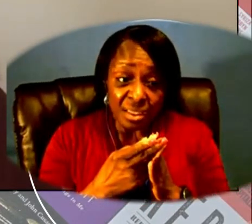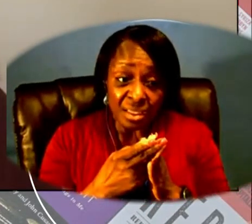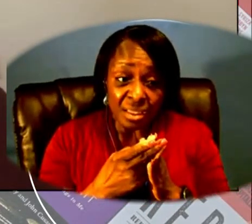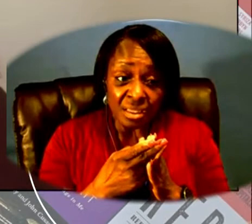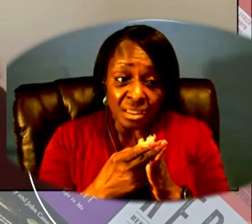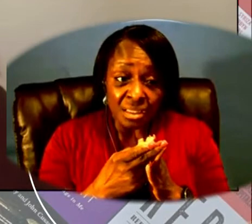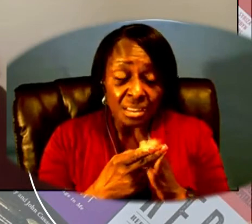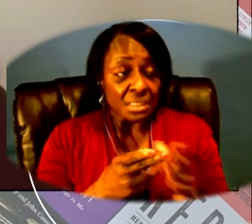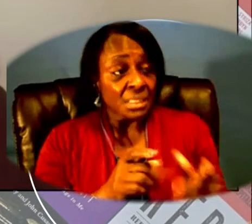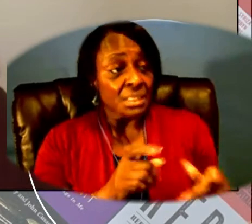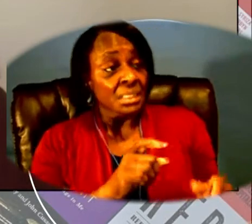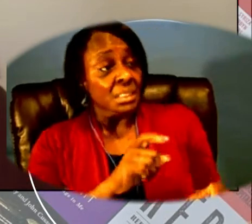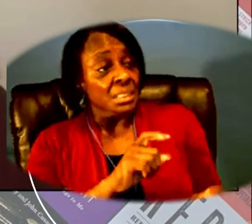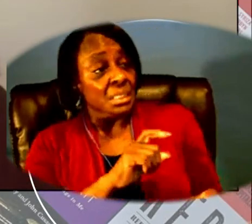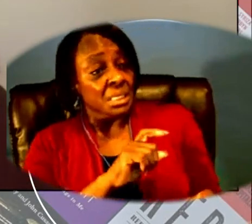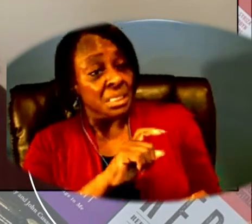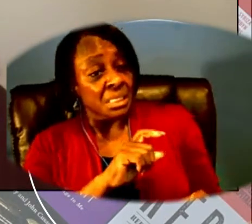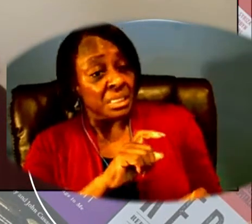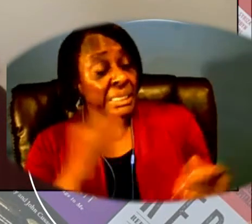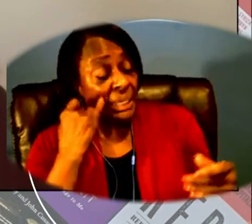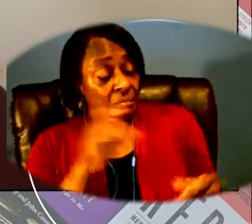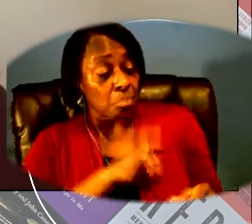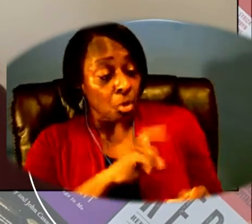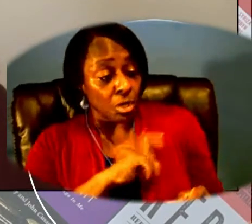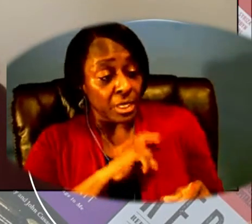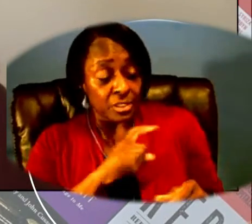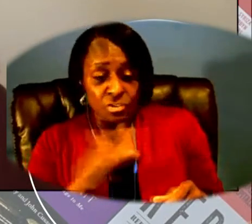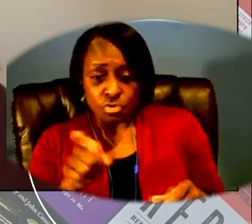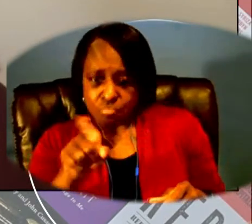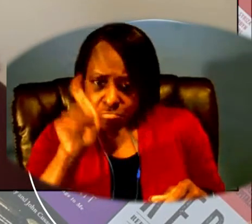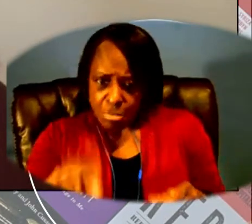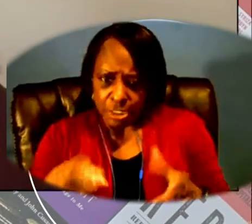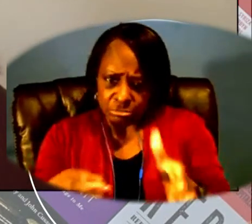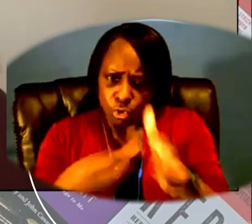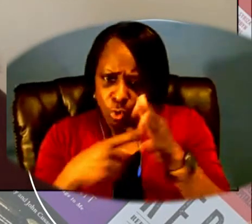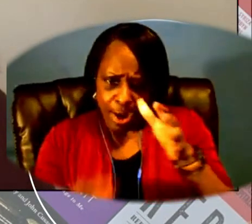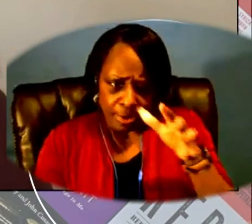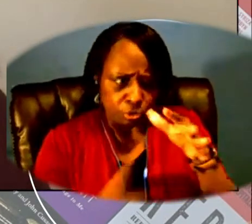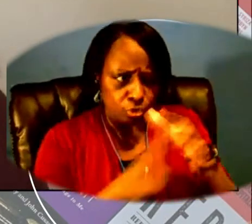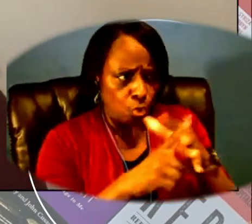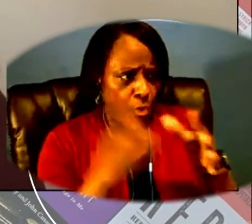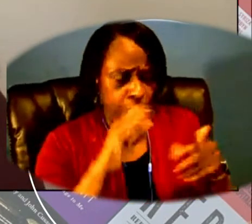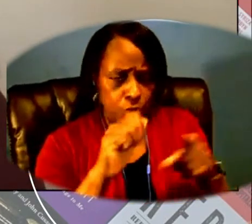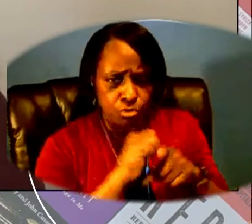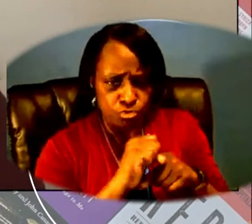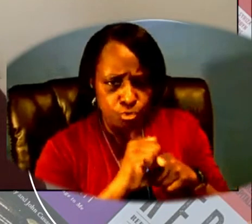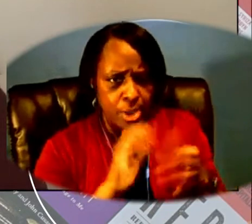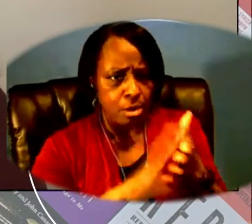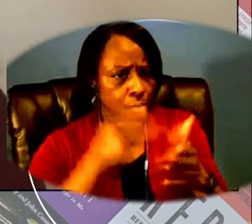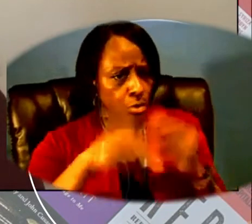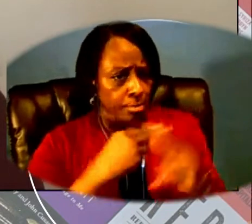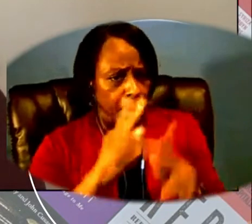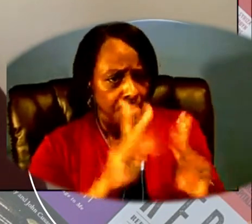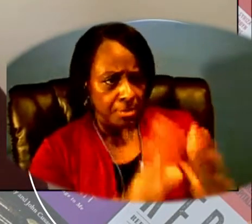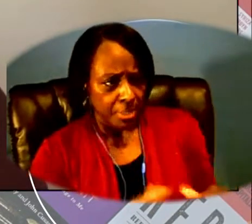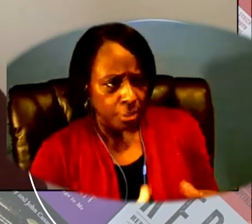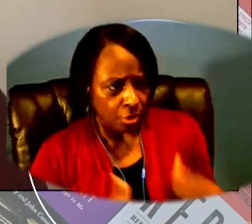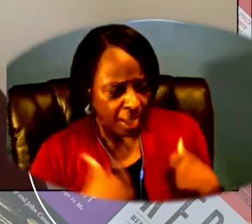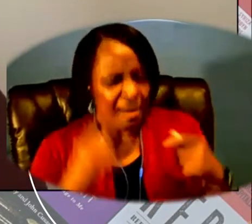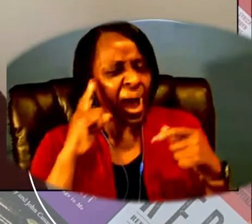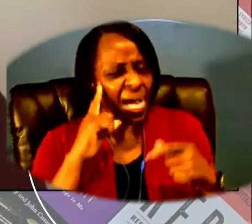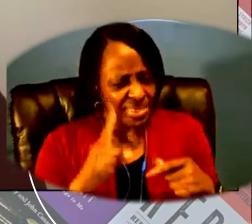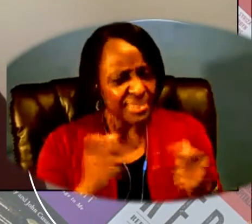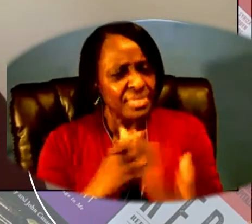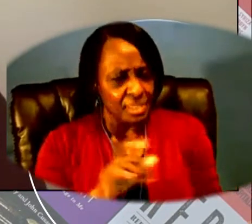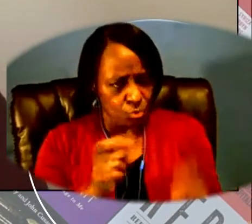they had to have a conversation, where they had to get training, I think the narrative would be a little bit different as we